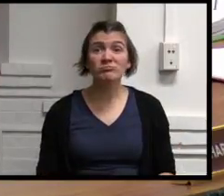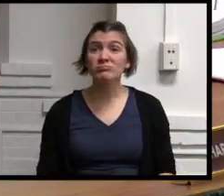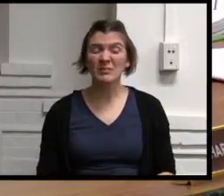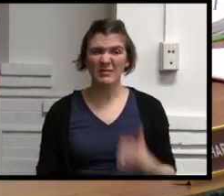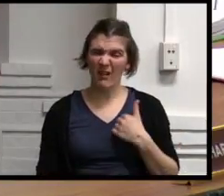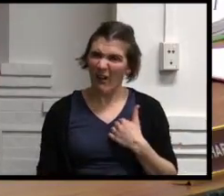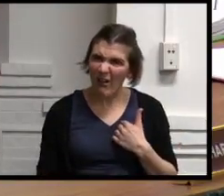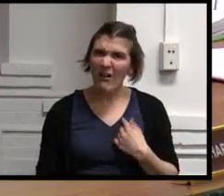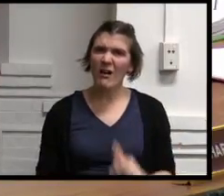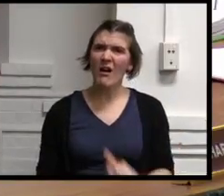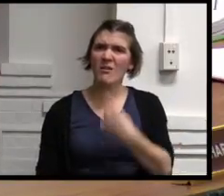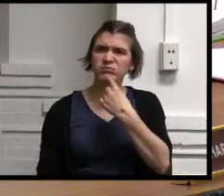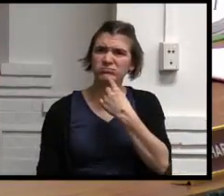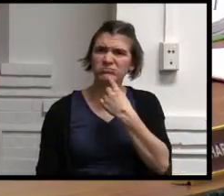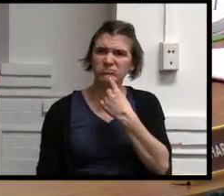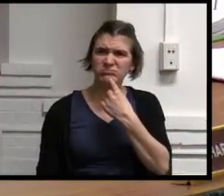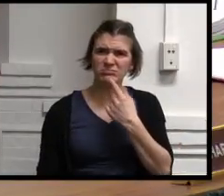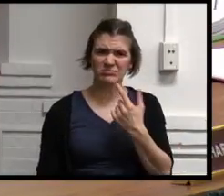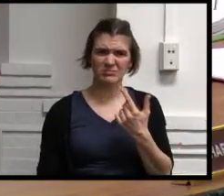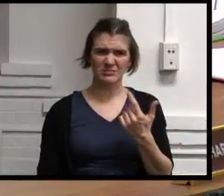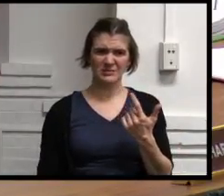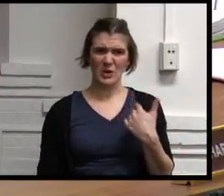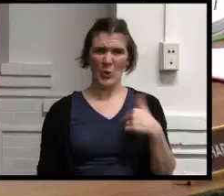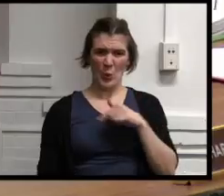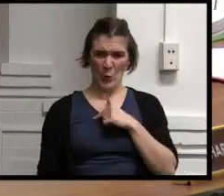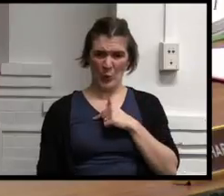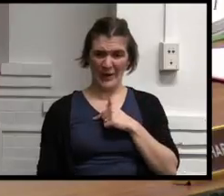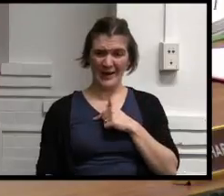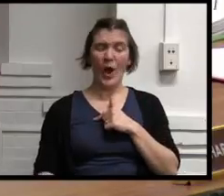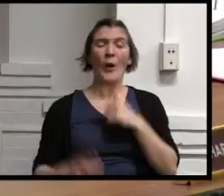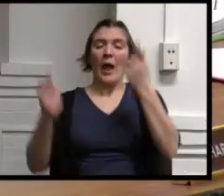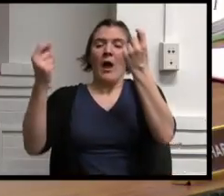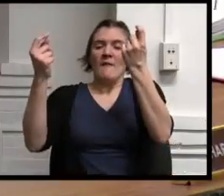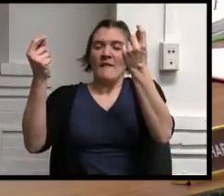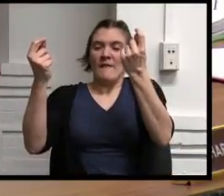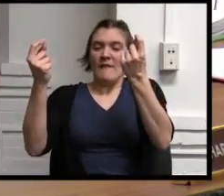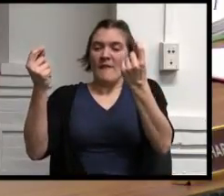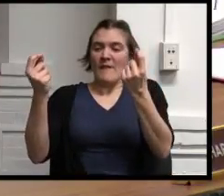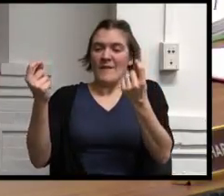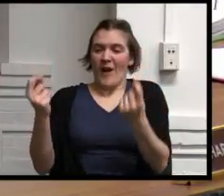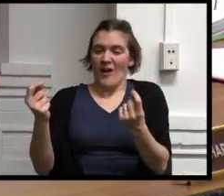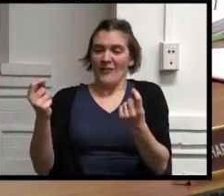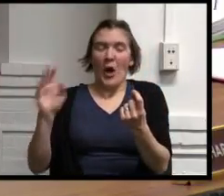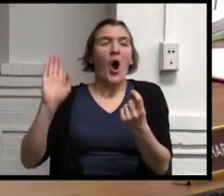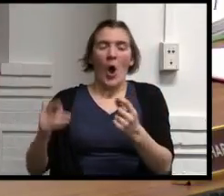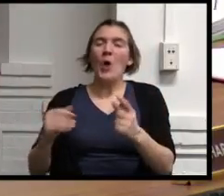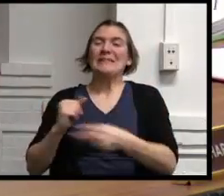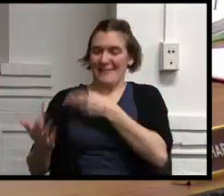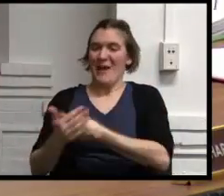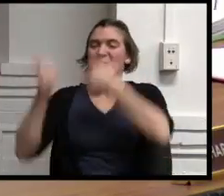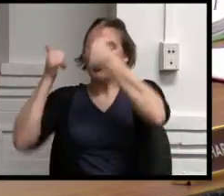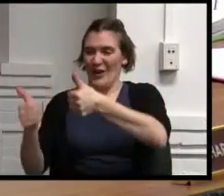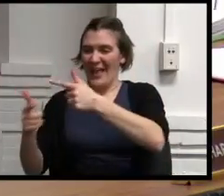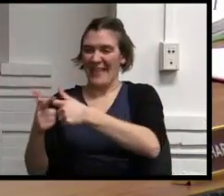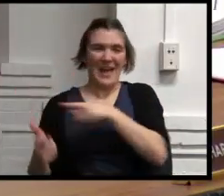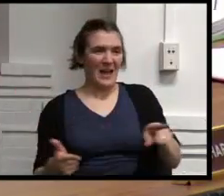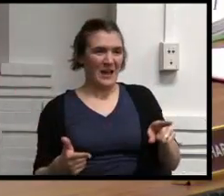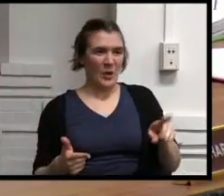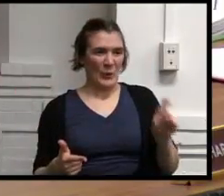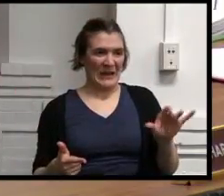really disappointed that this is the way that we got to the number, by taking stuff out that was